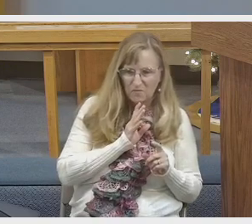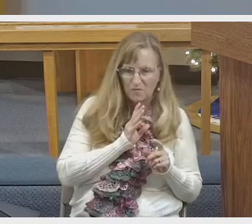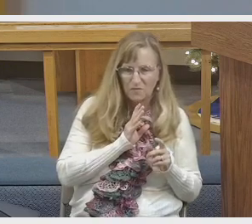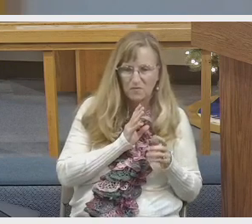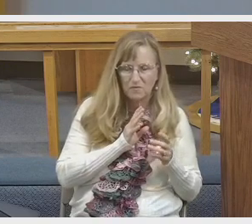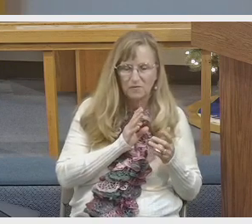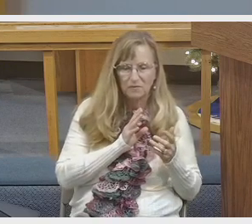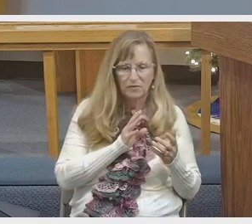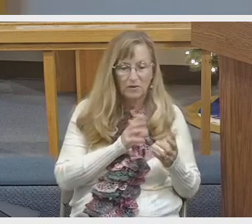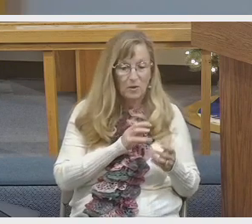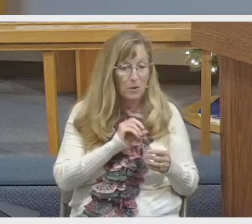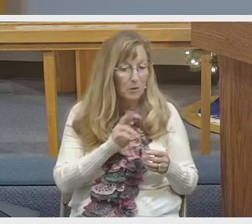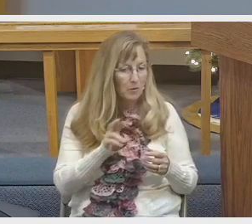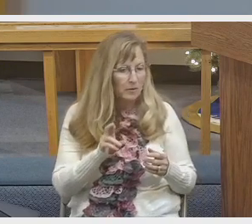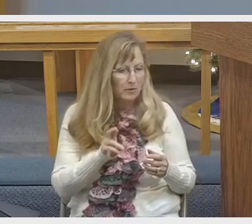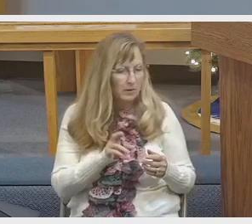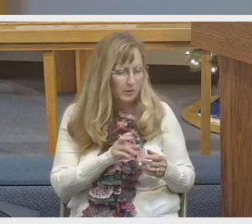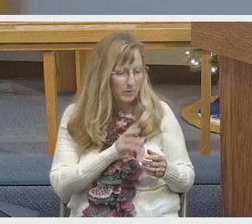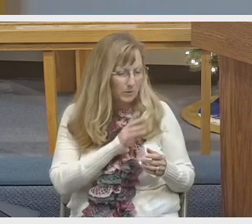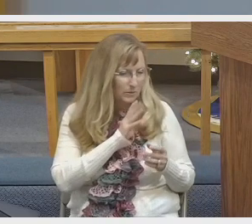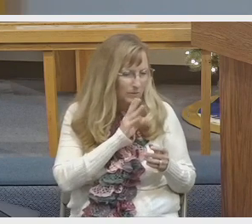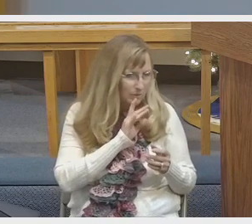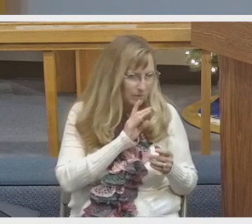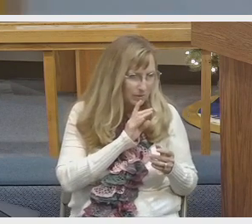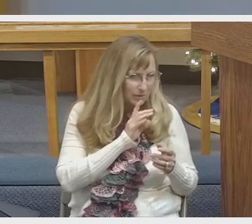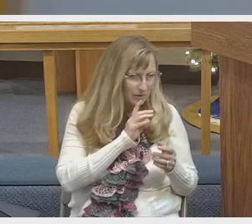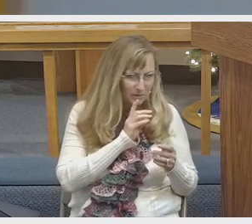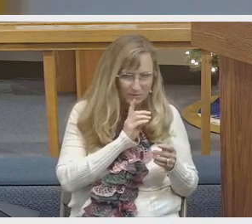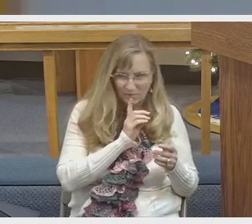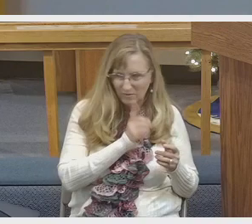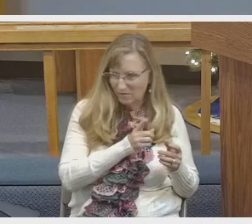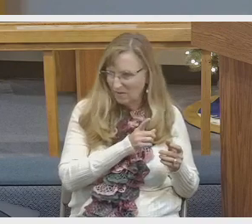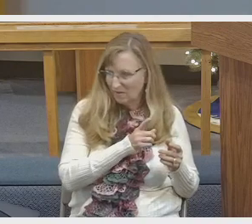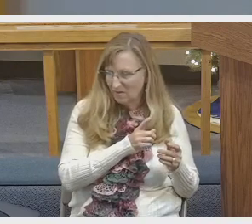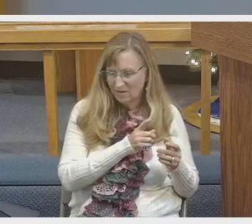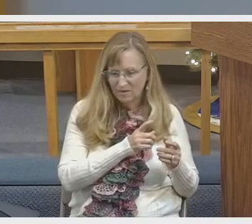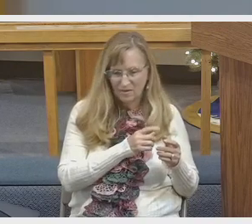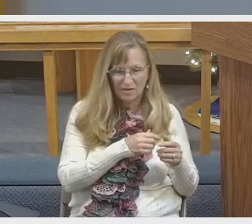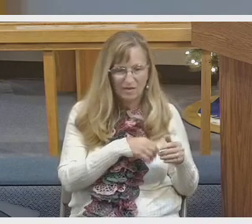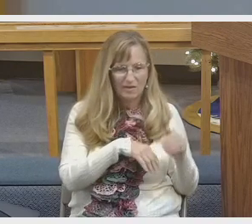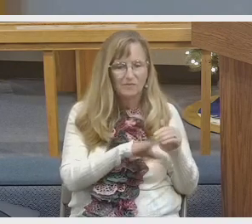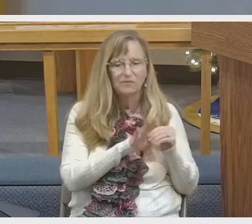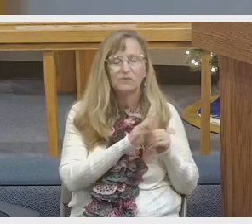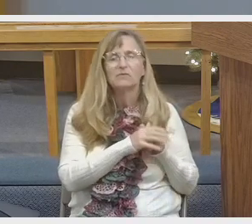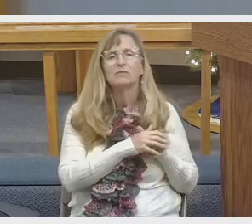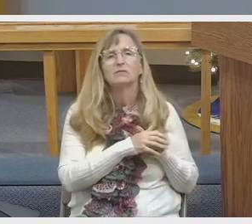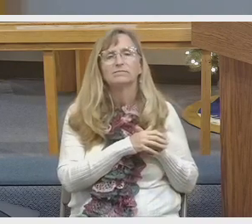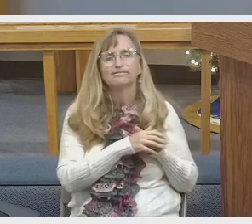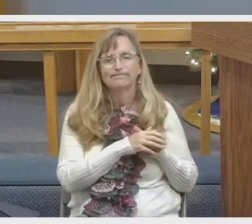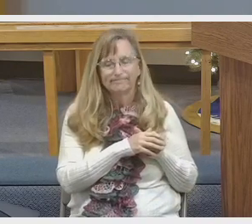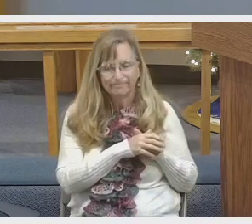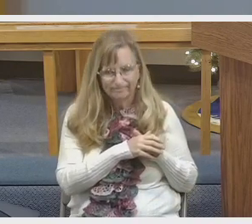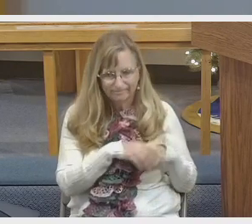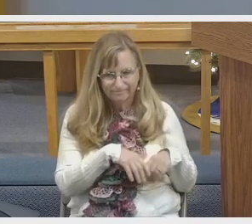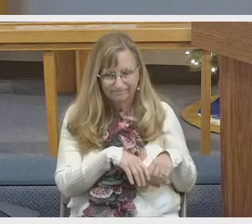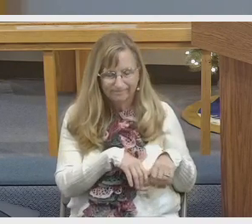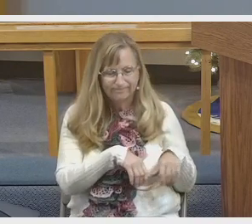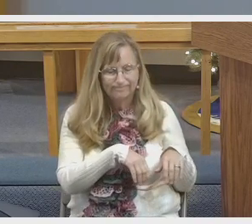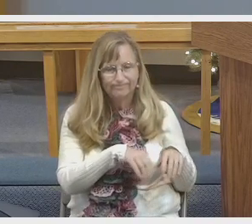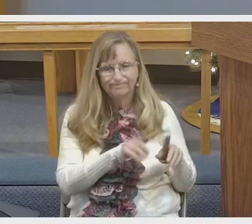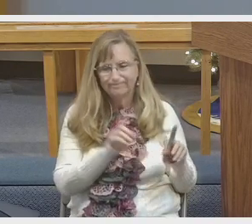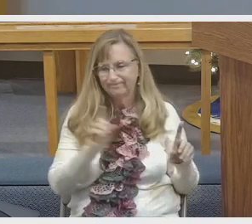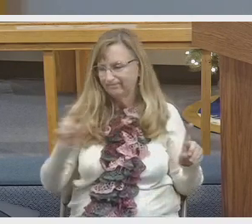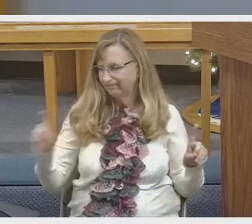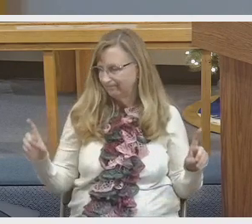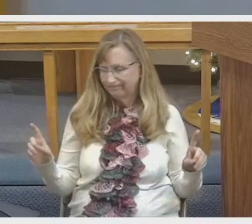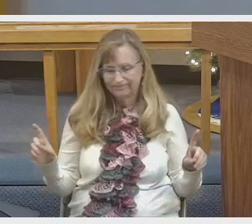Or those words that you spoke out loud, but you were off cutting the grass instead of standing right next to